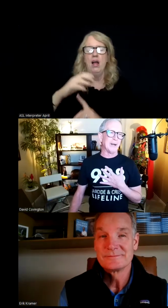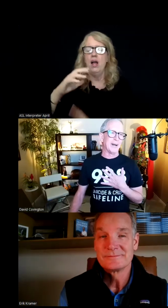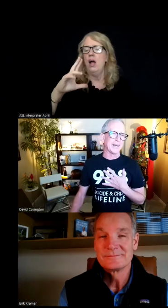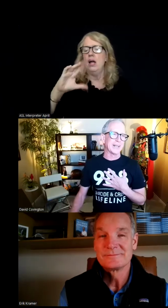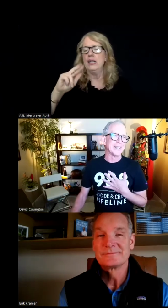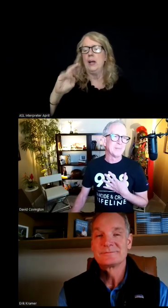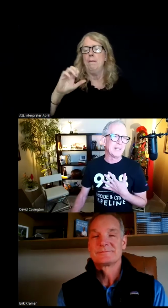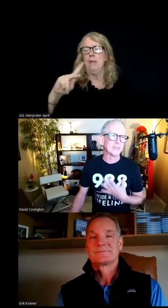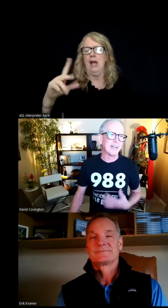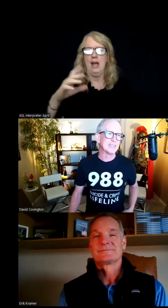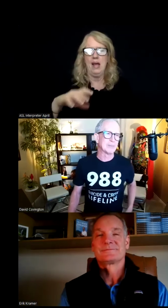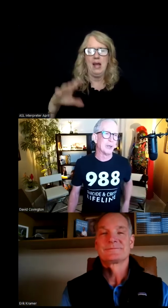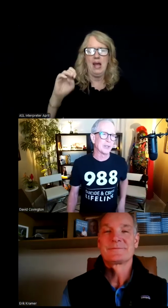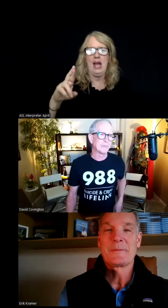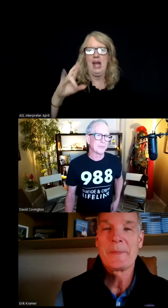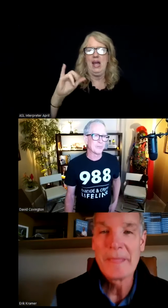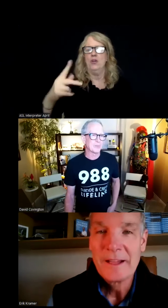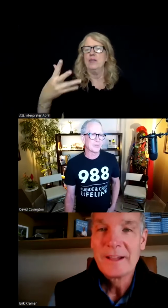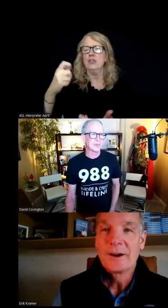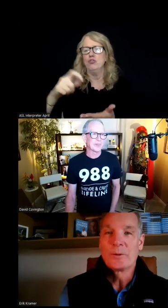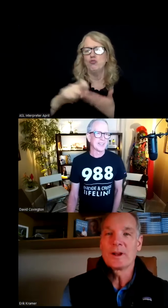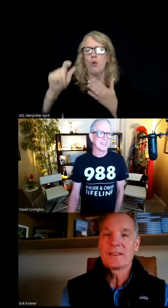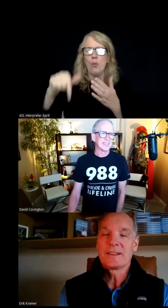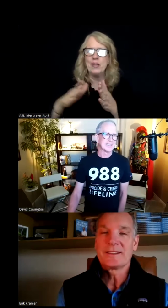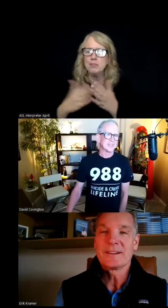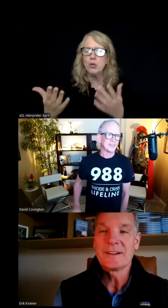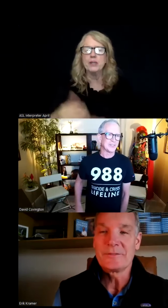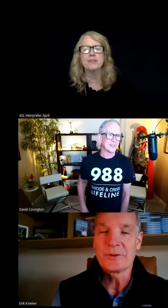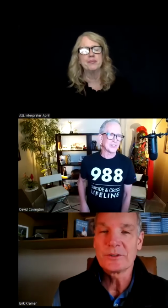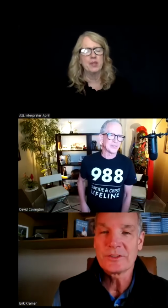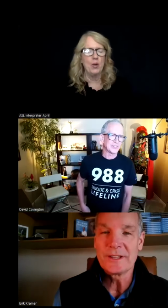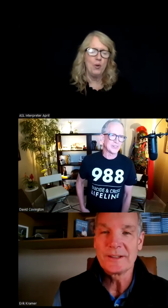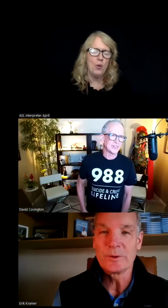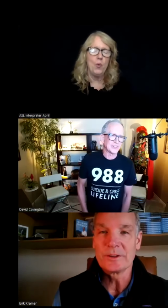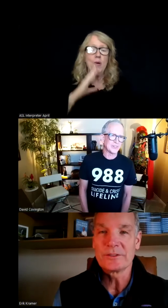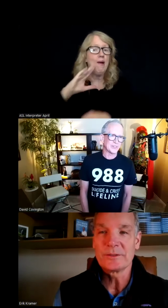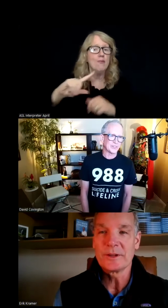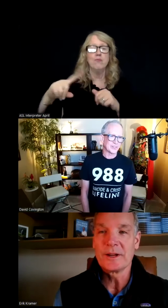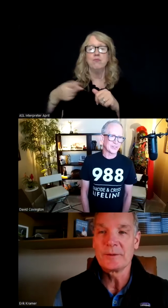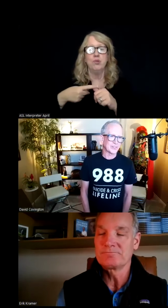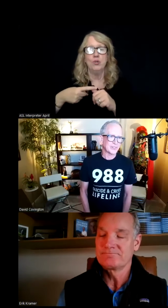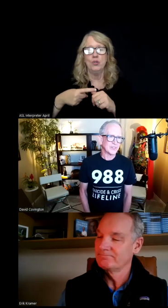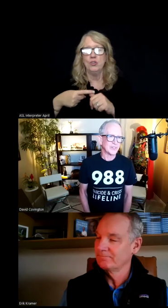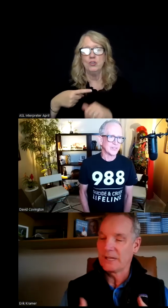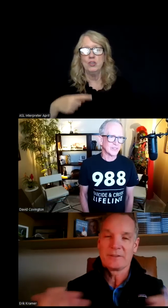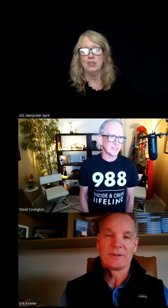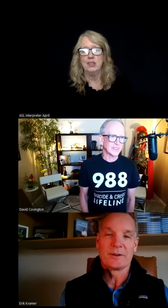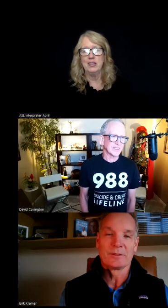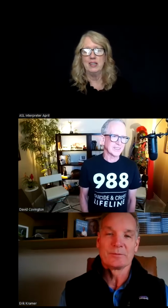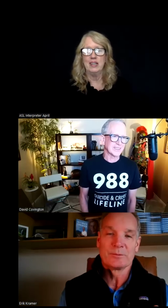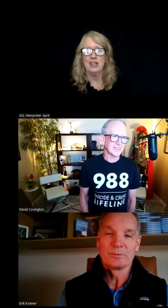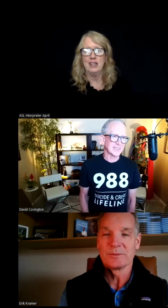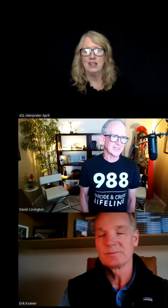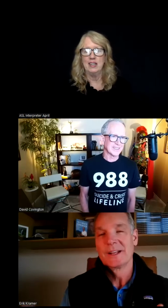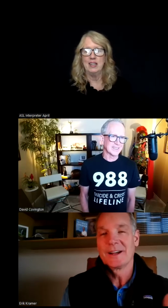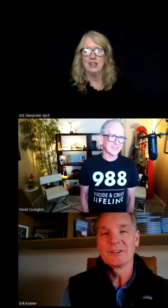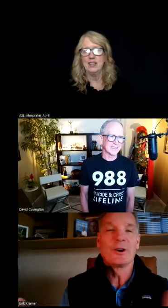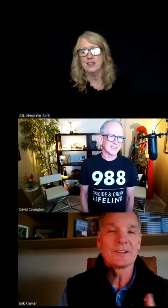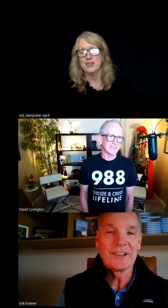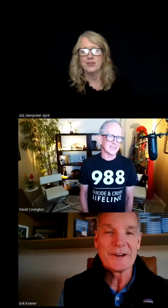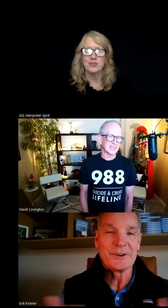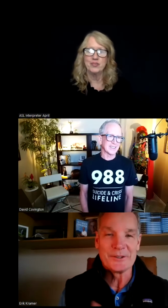inside you, Eric, made you write this book. Well, I think at first it was kind of